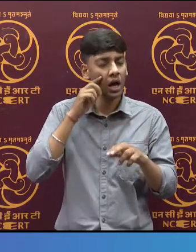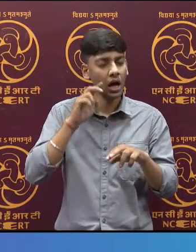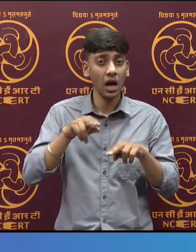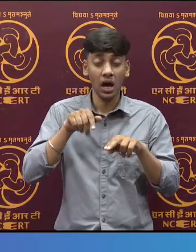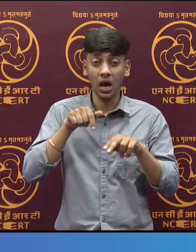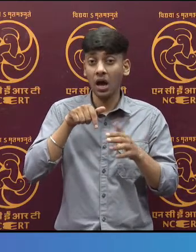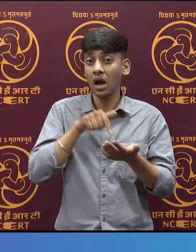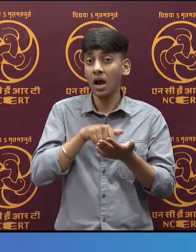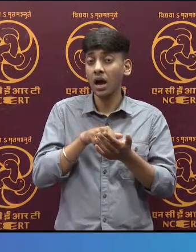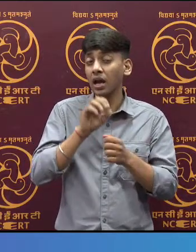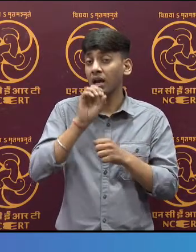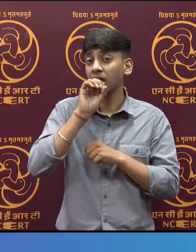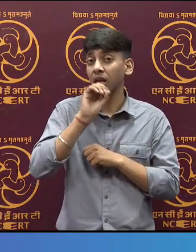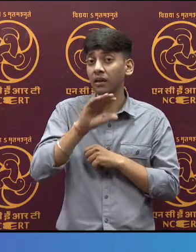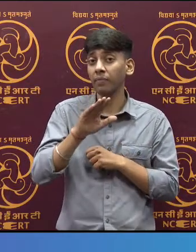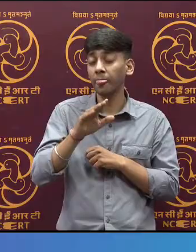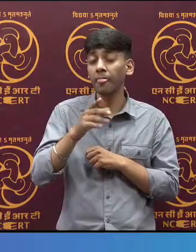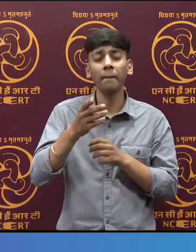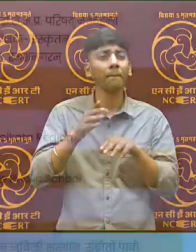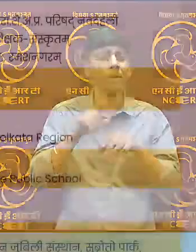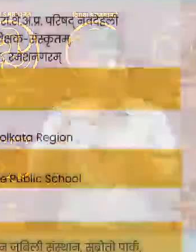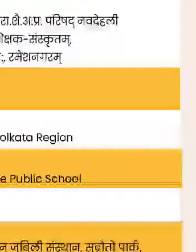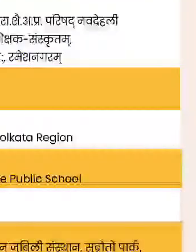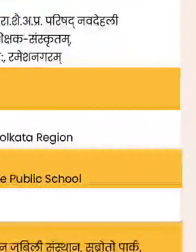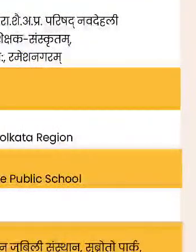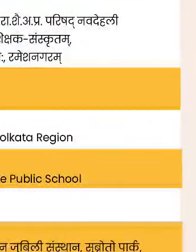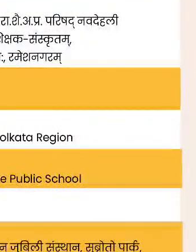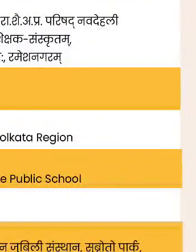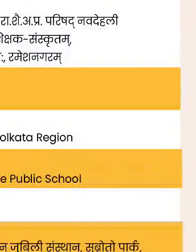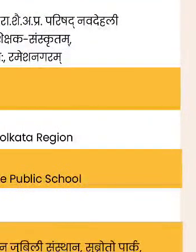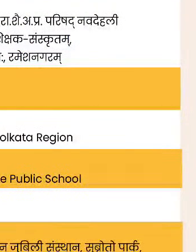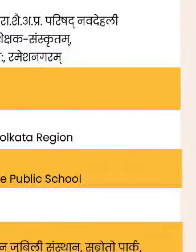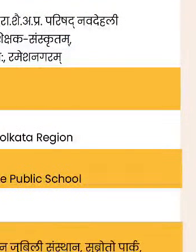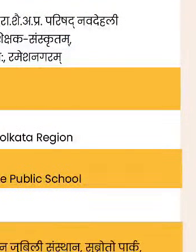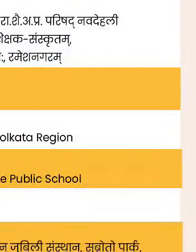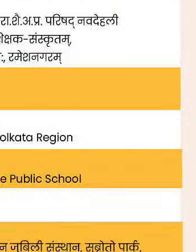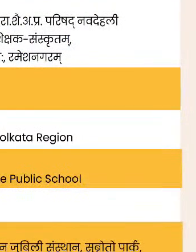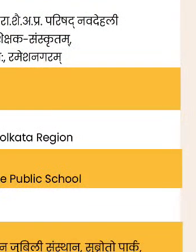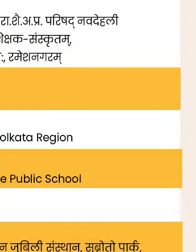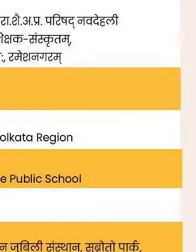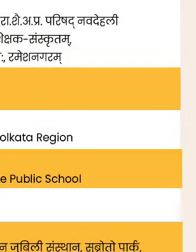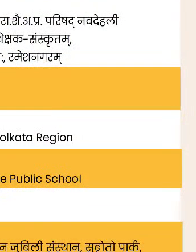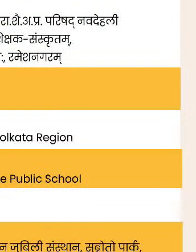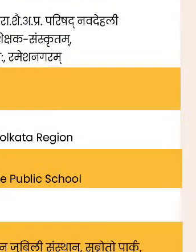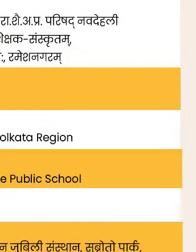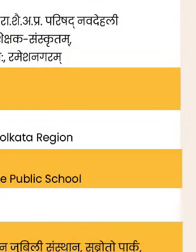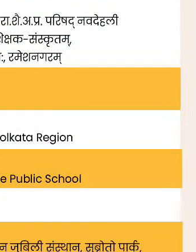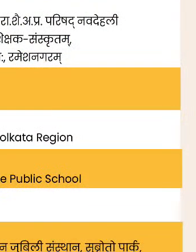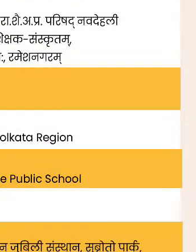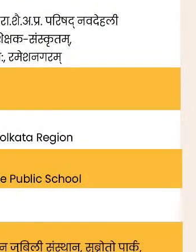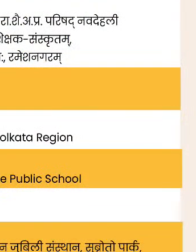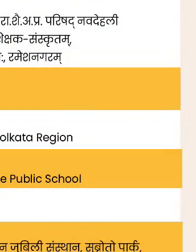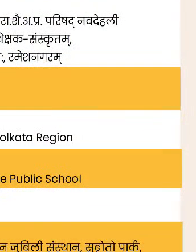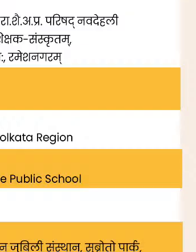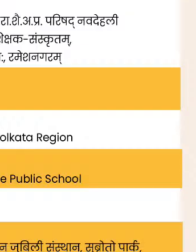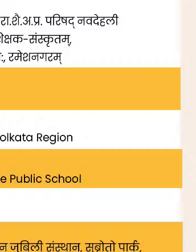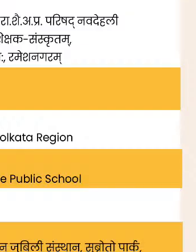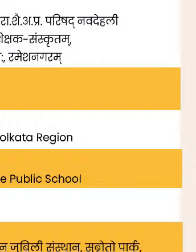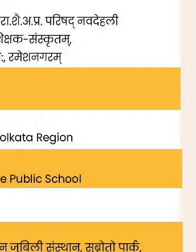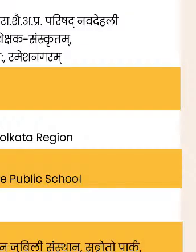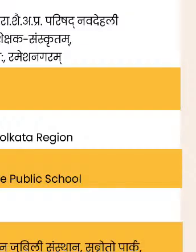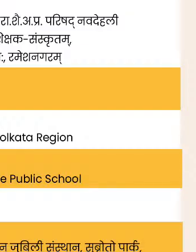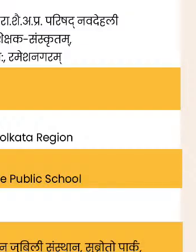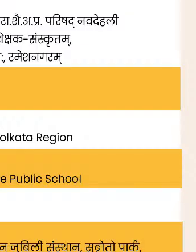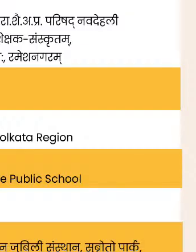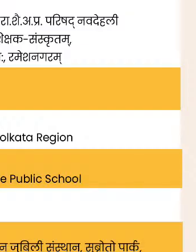here's an information regarding our upcoming program. So have a look on our screen. So after this program, you